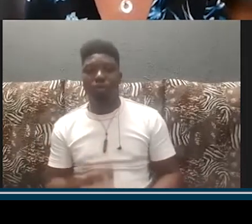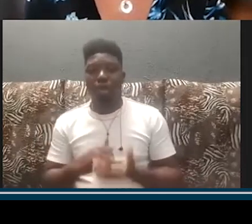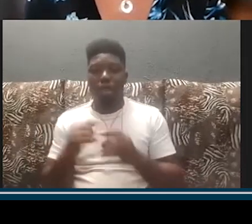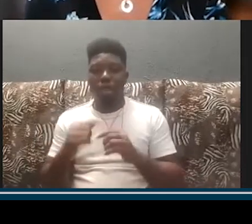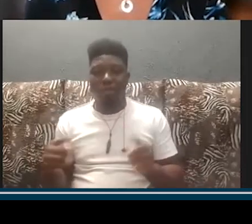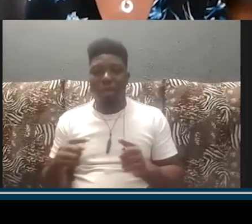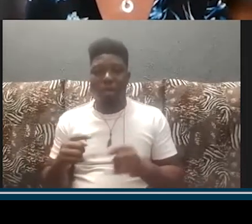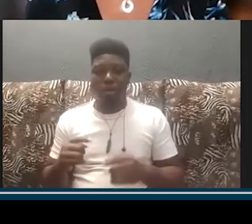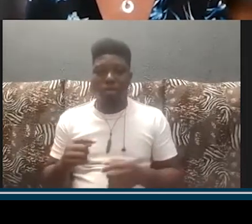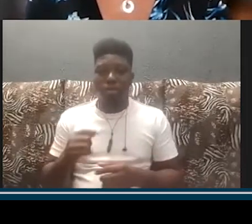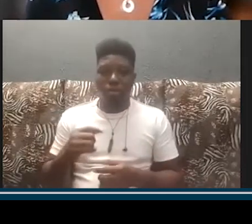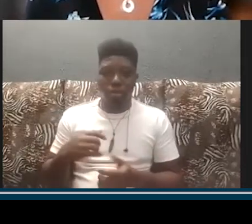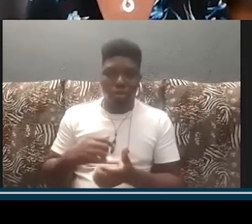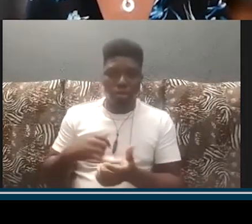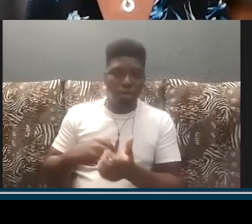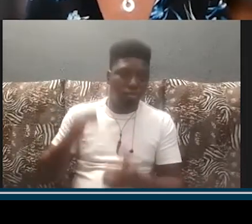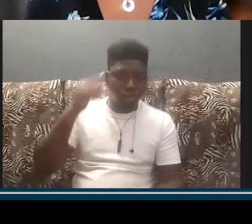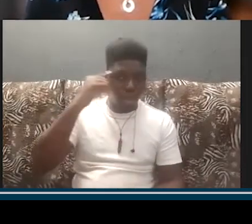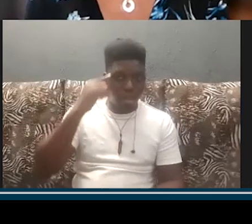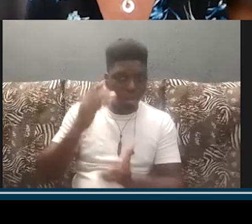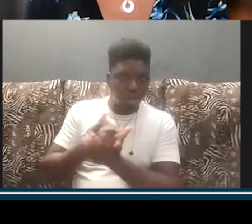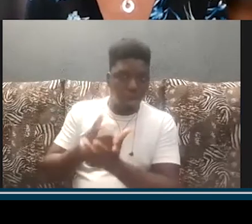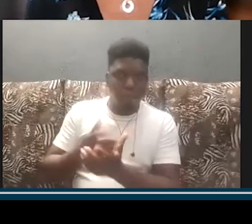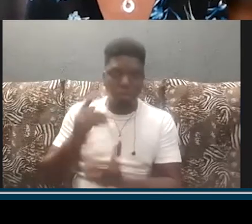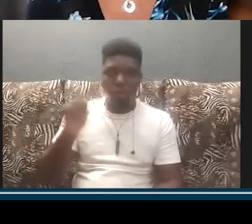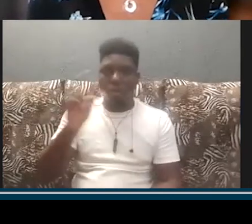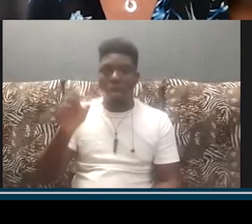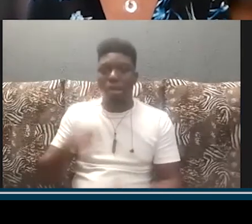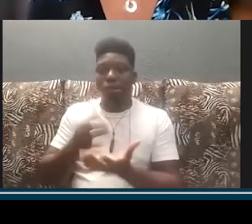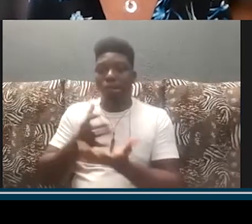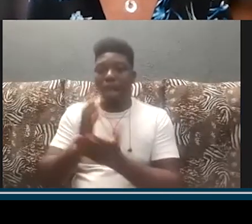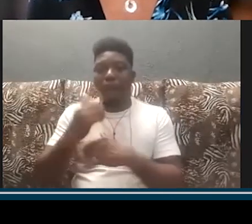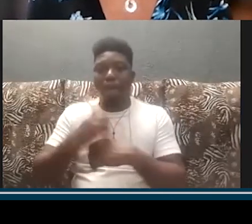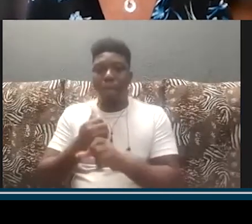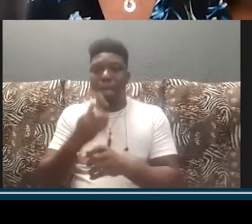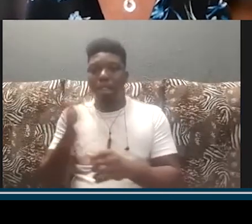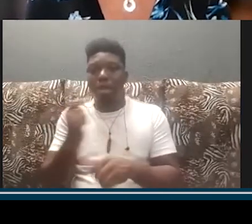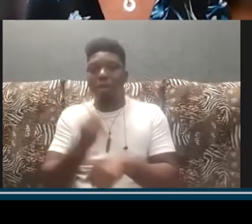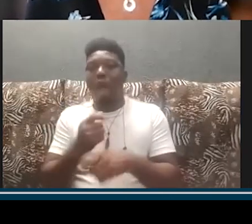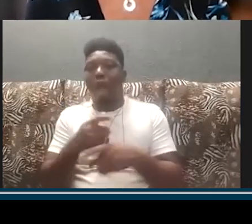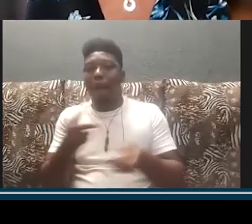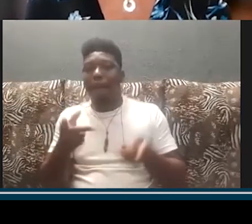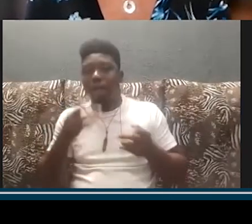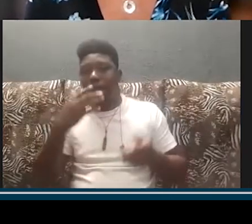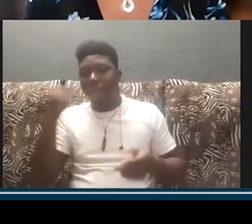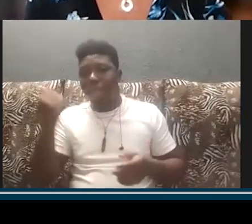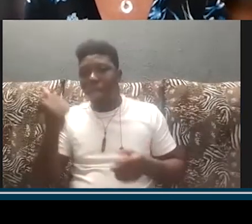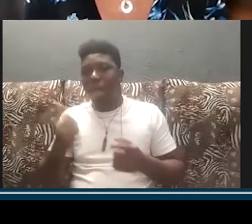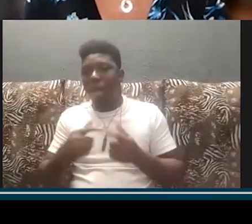approach the question, right? It's about making the workplace better as opposed to accommodating what this one individual